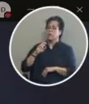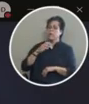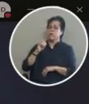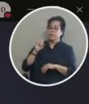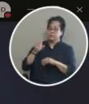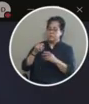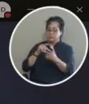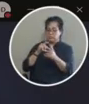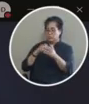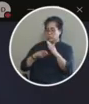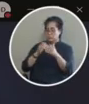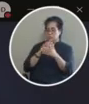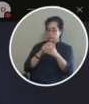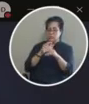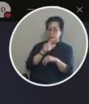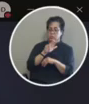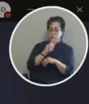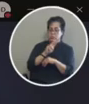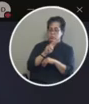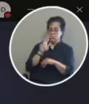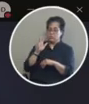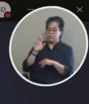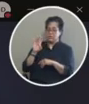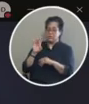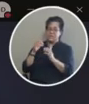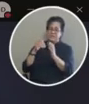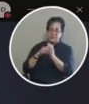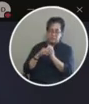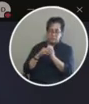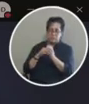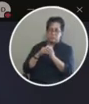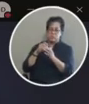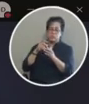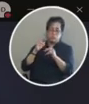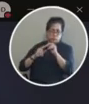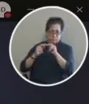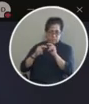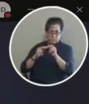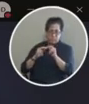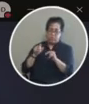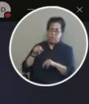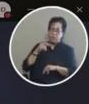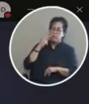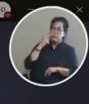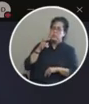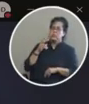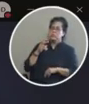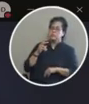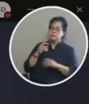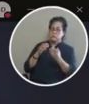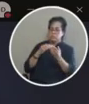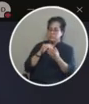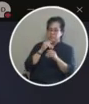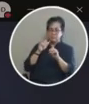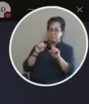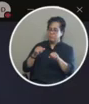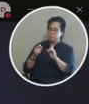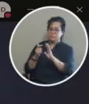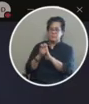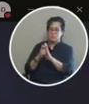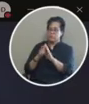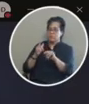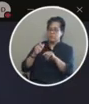arenas cost between $32,000 and $39,000 per seat to build. So you see, it is absolutely impossible to build a